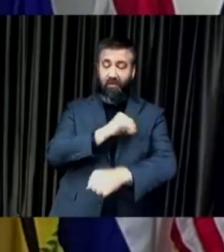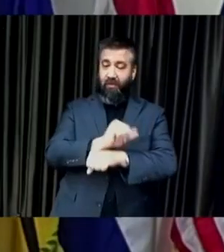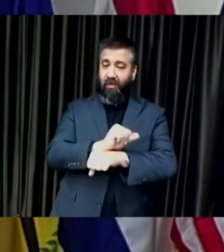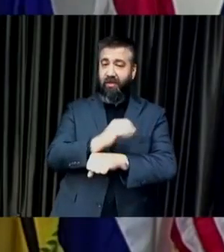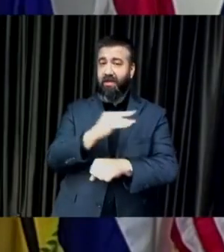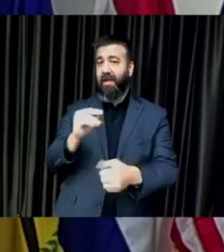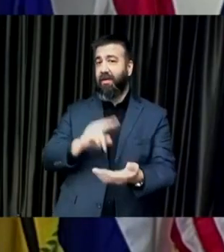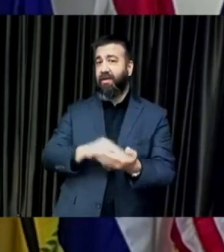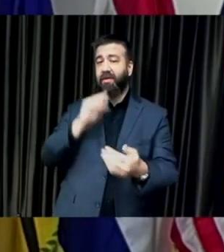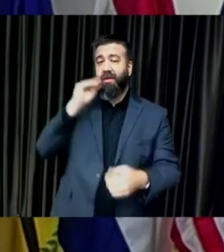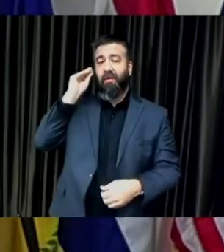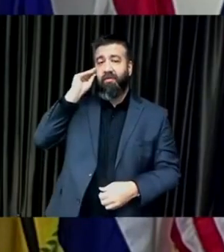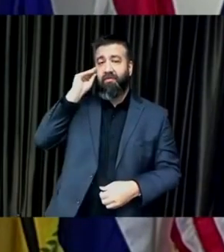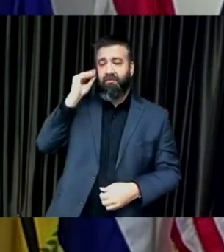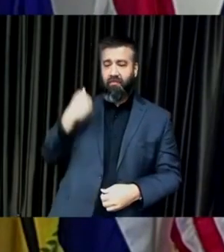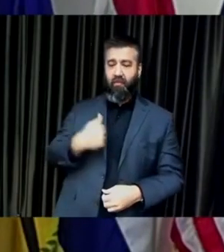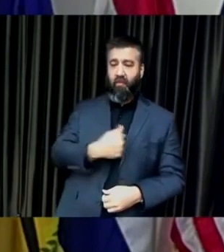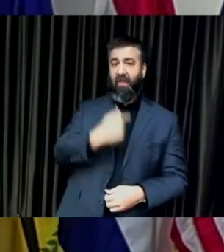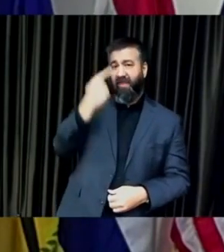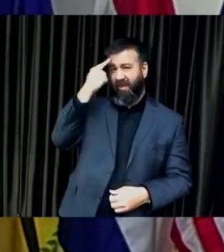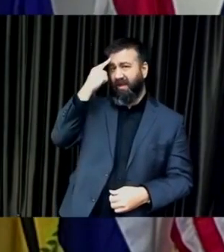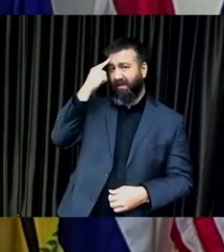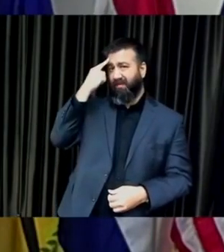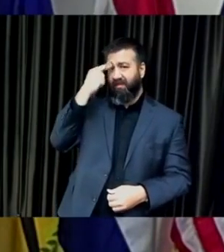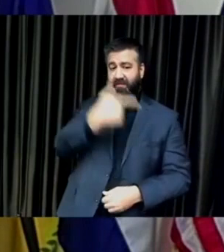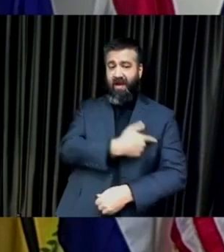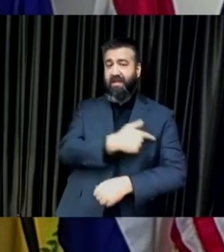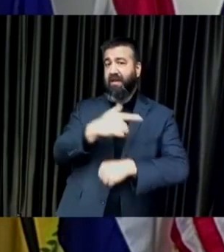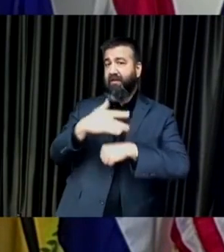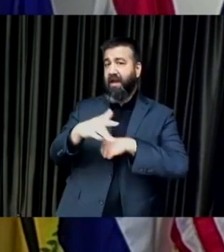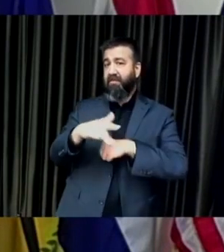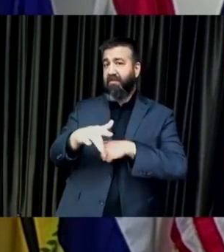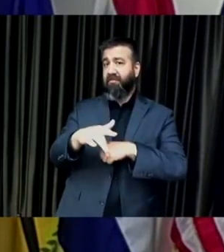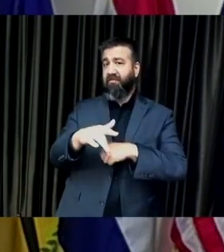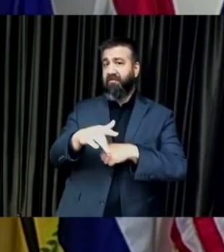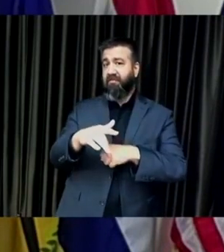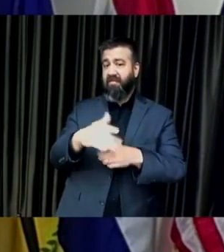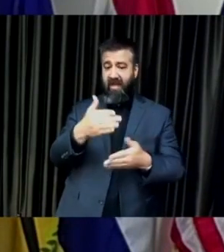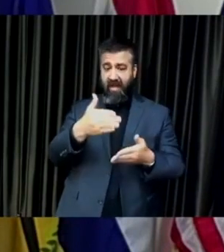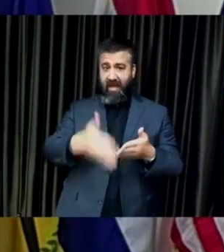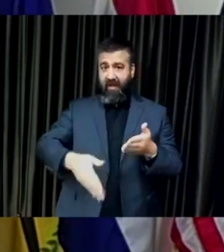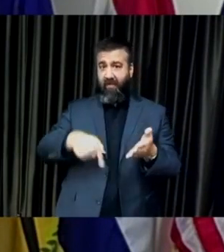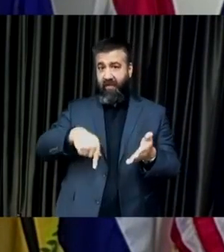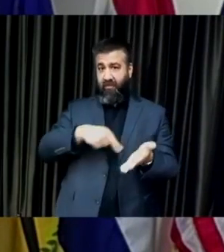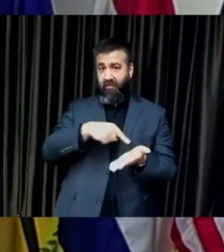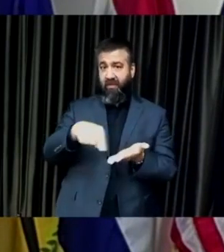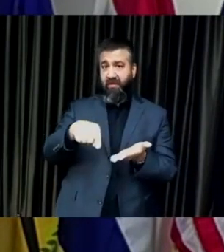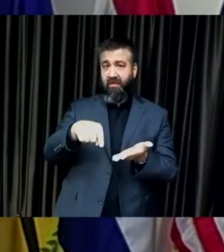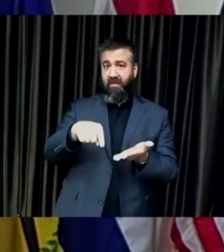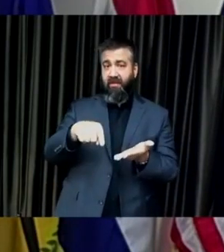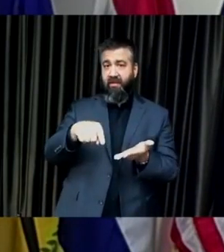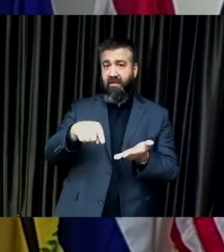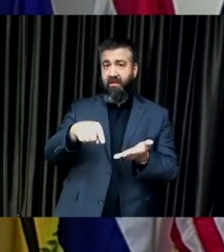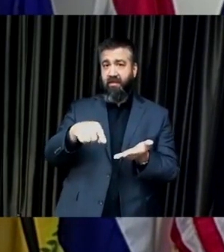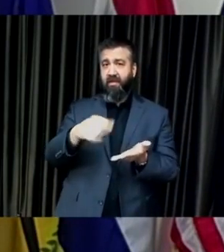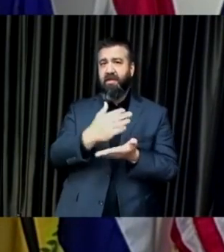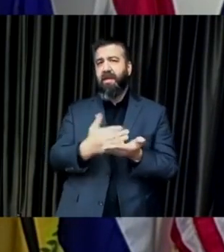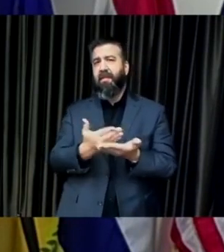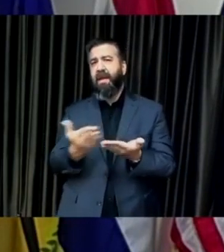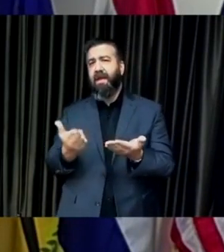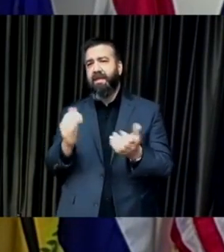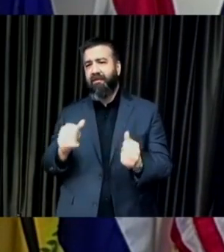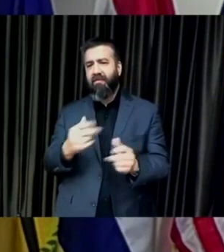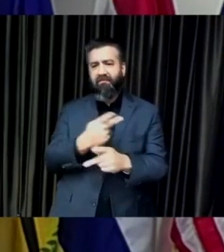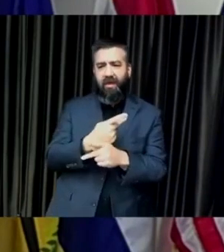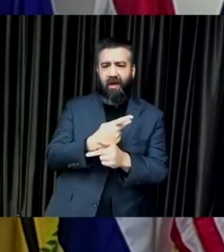We believe that the vaccine shipments will arrive in our community by the end of this week. There are some logistics that need to go